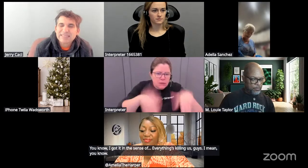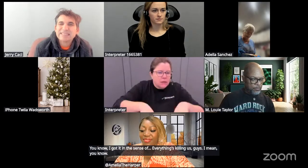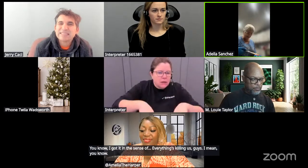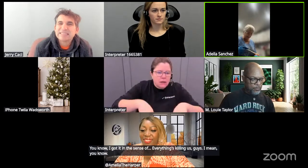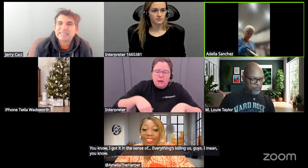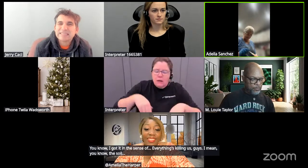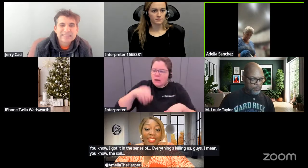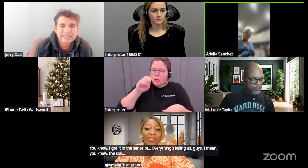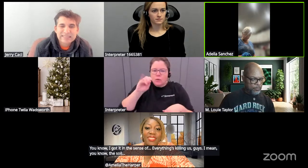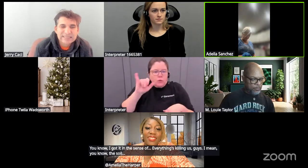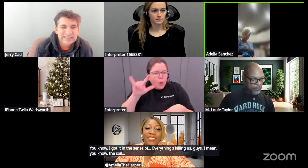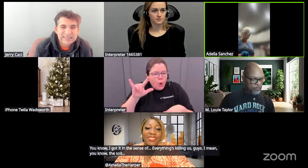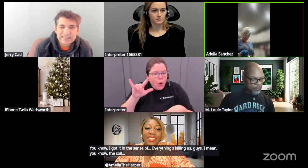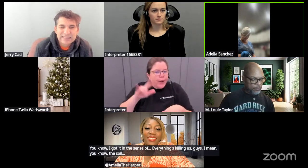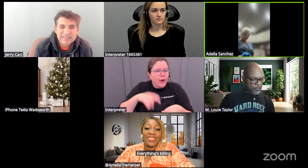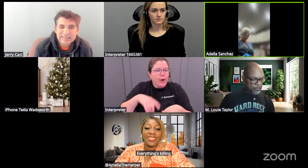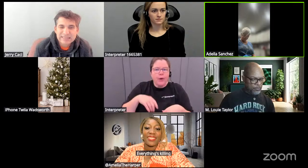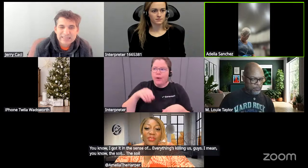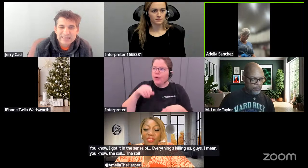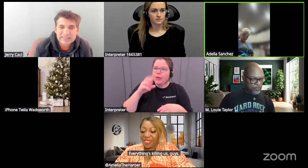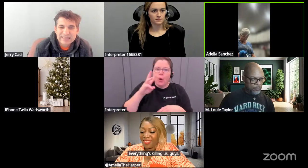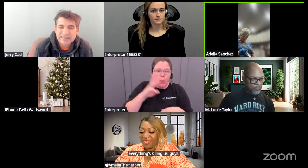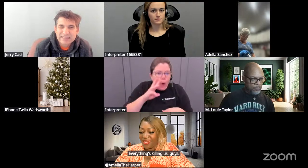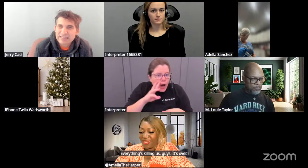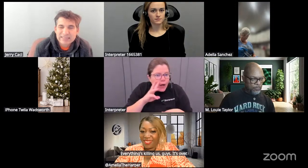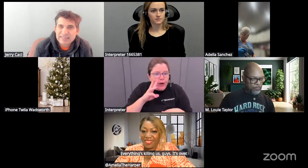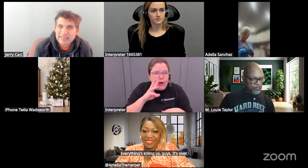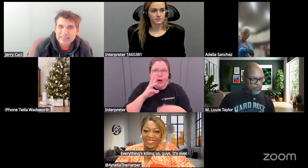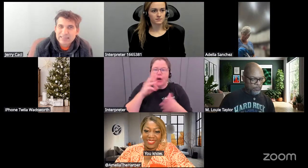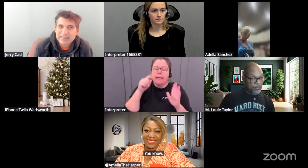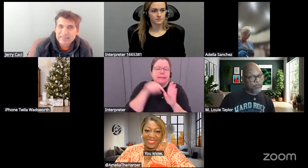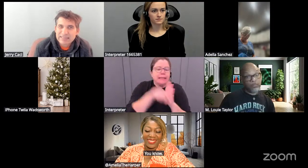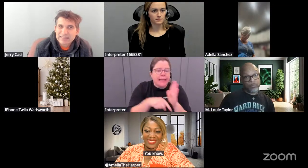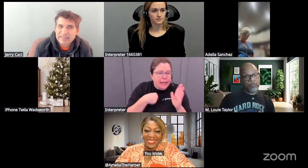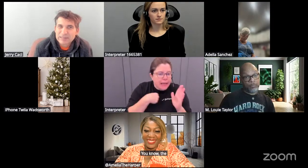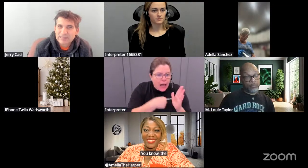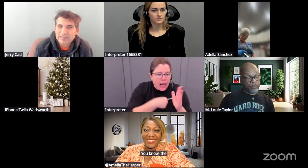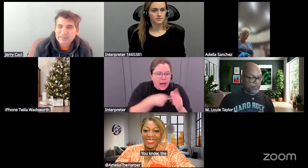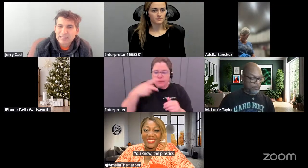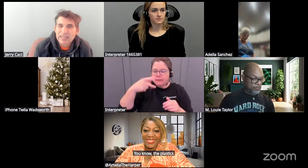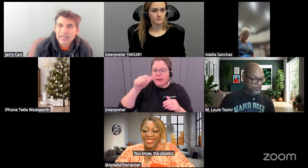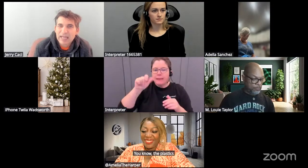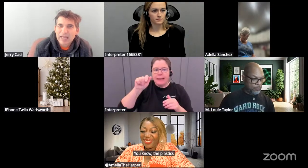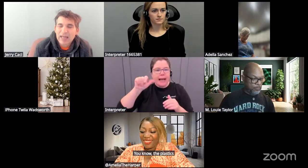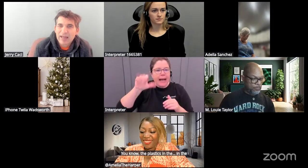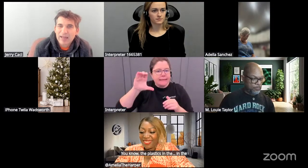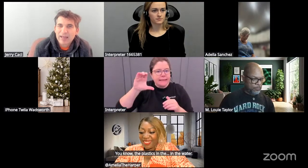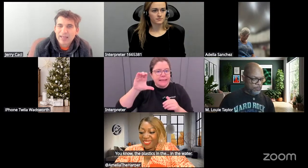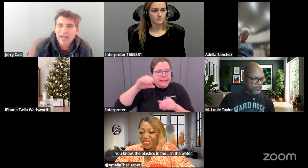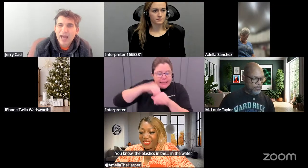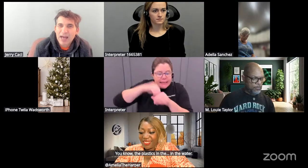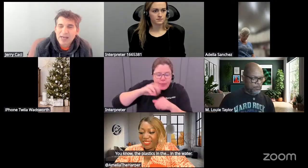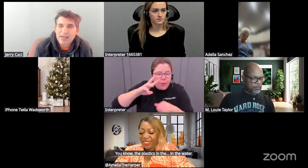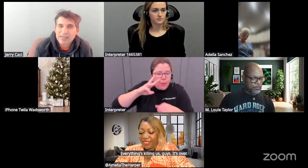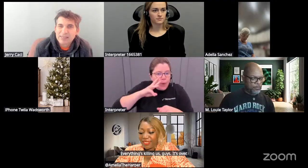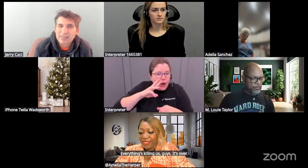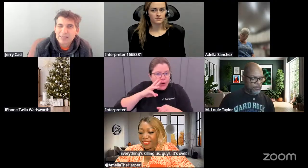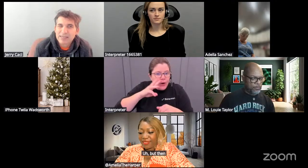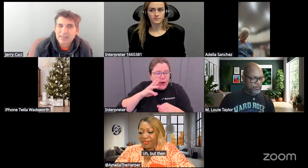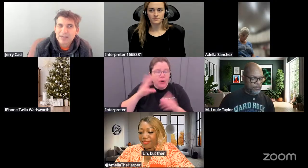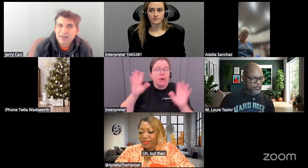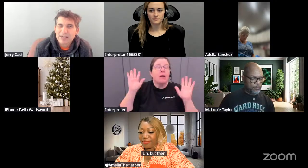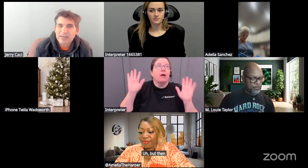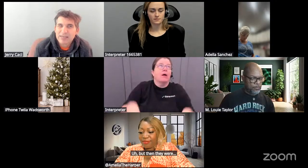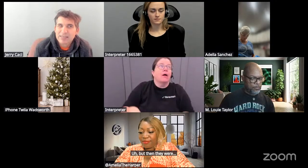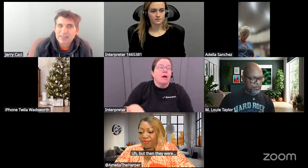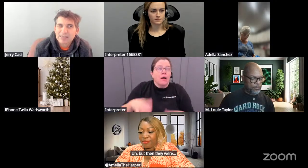soil, Everything's killing us, the guys. It's over. water, the plastics in the water. But